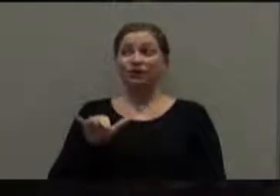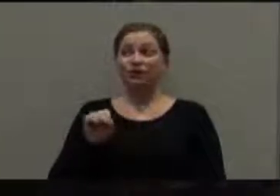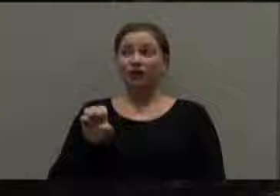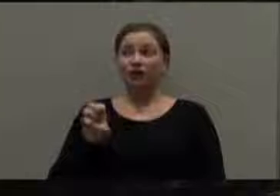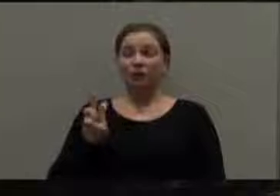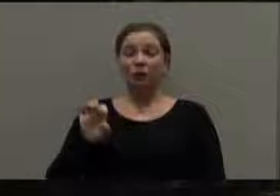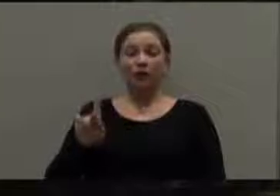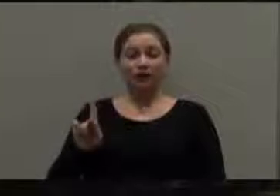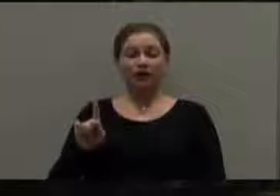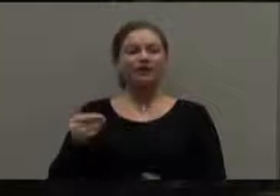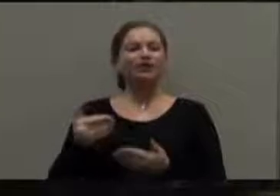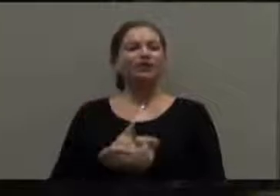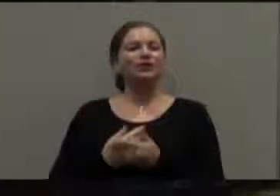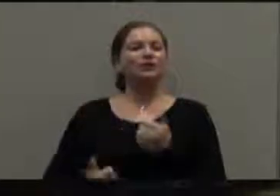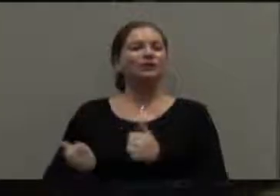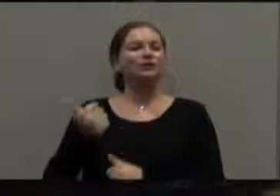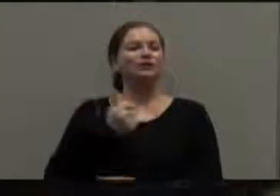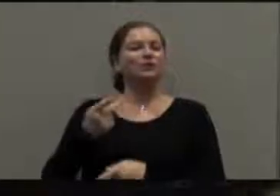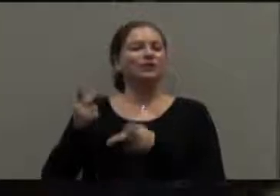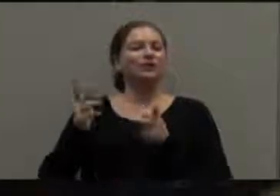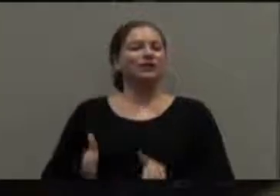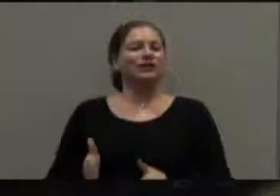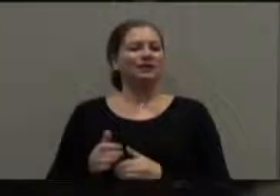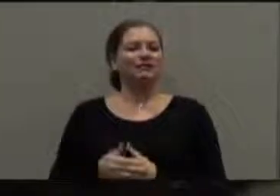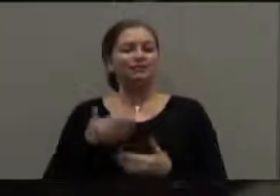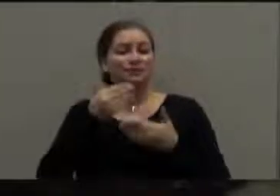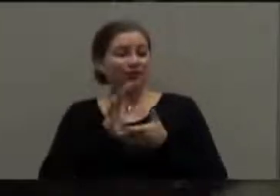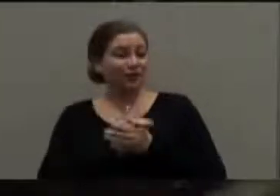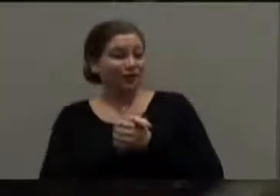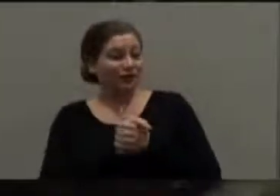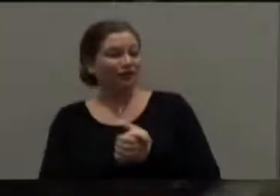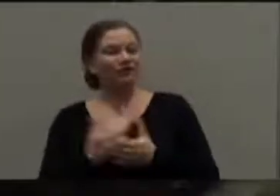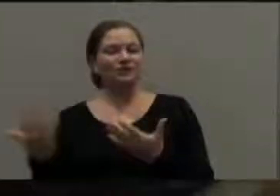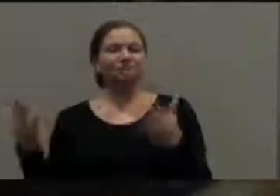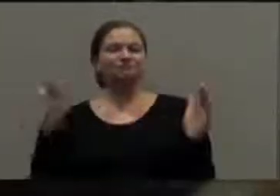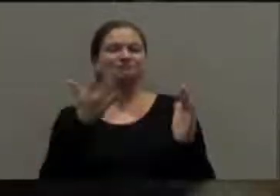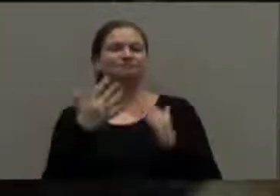Rysewyk. So Yes.